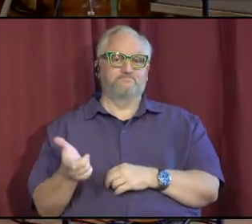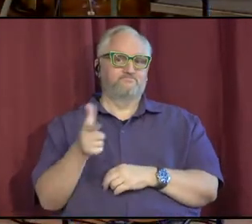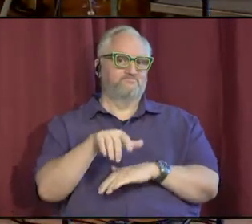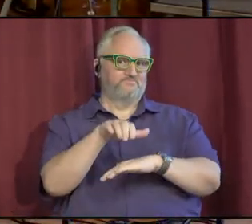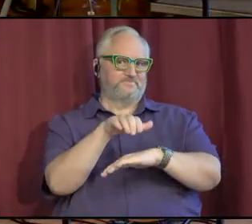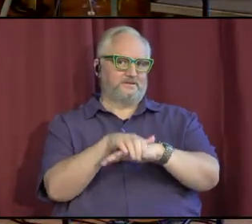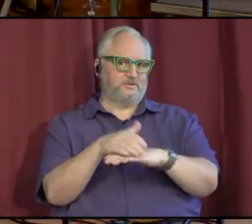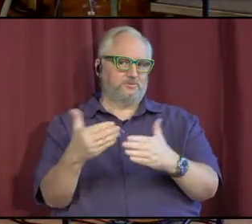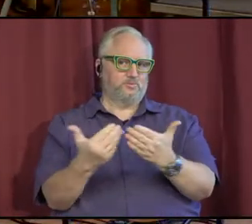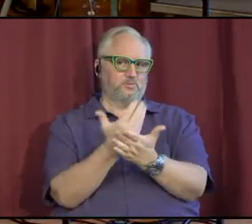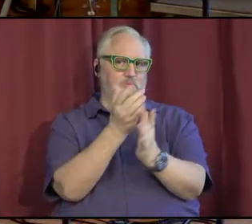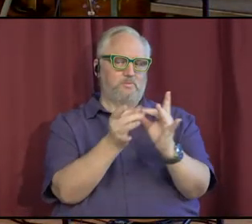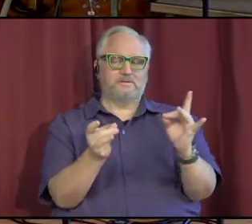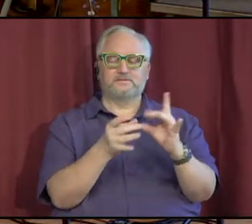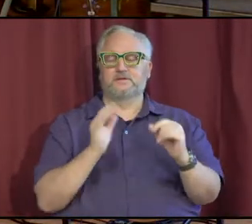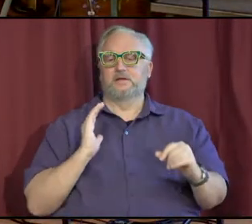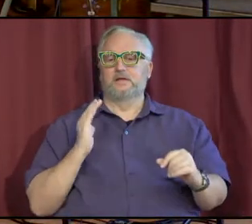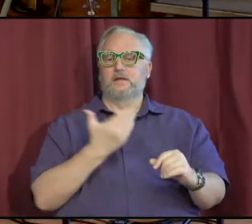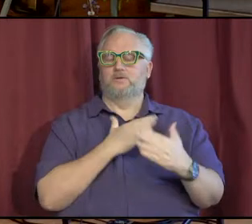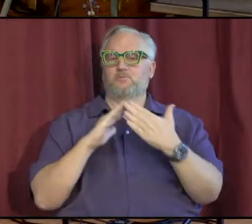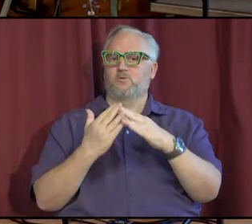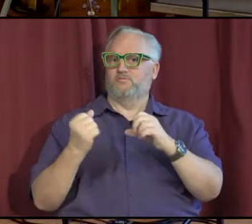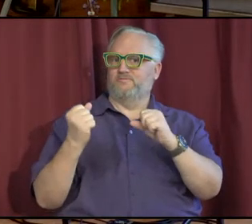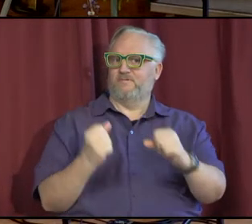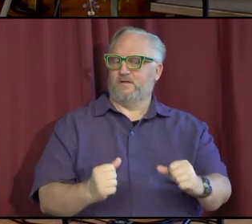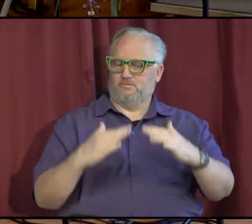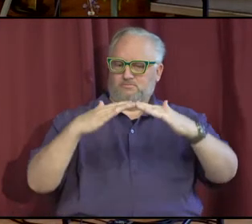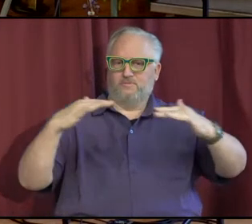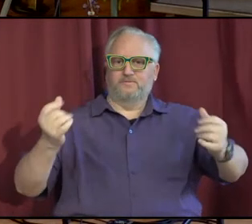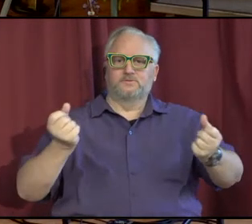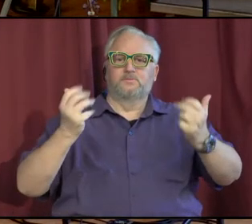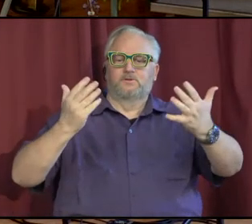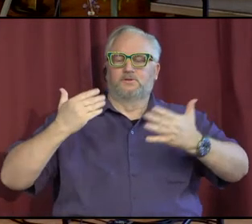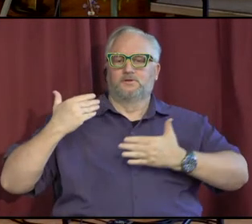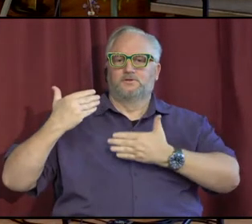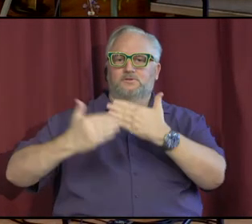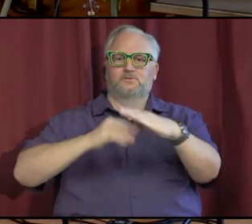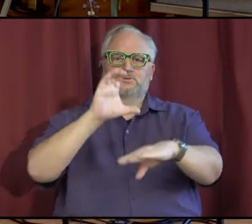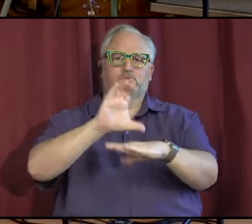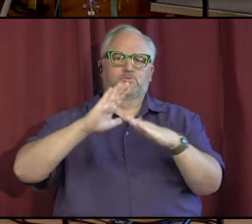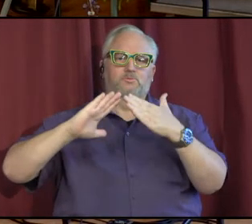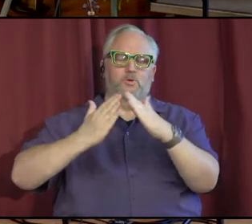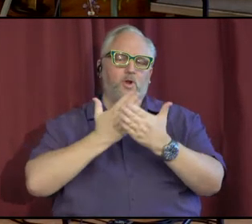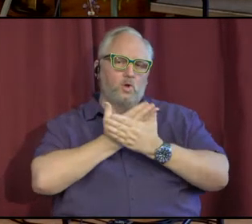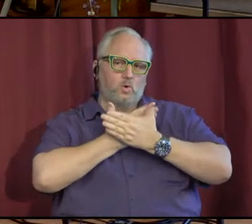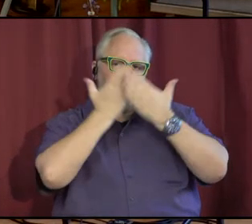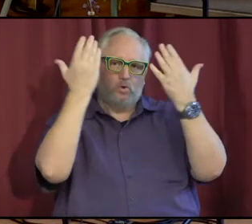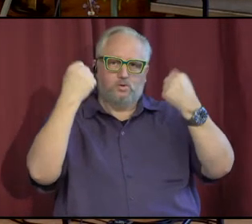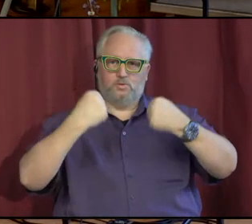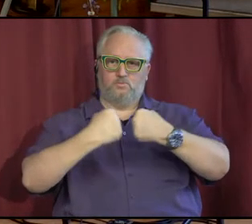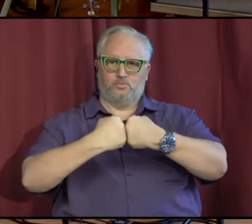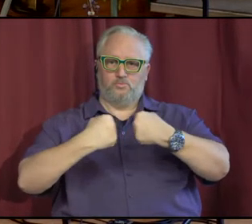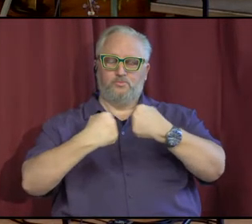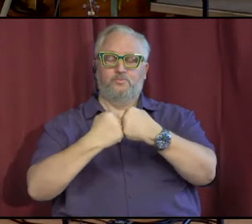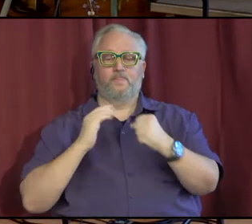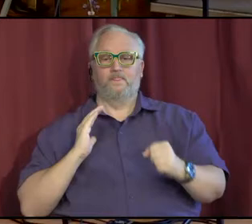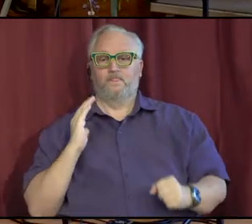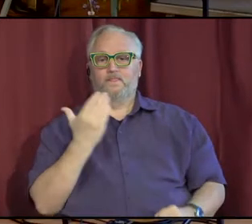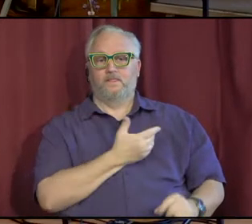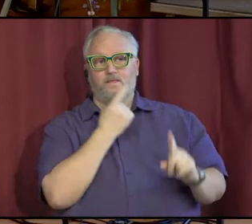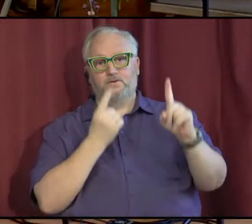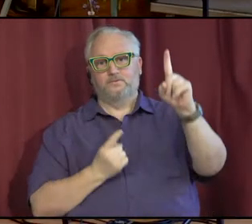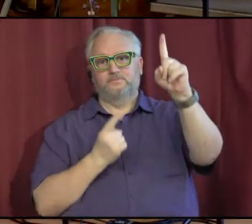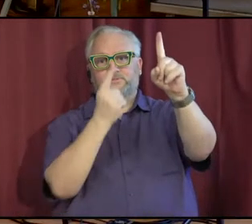Our community is a vital, diverse, multi-generational congregation without borders, with a mission to